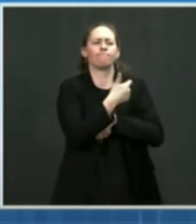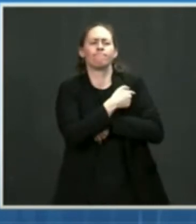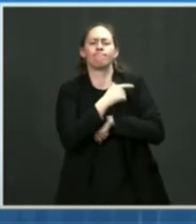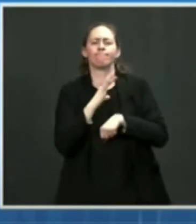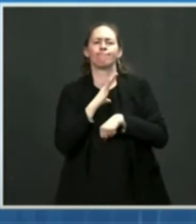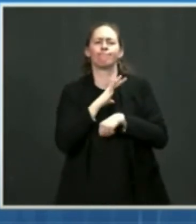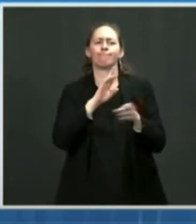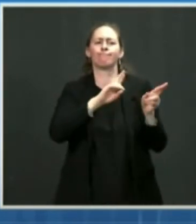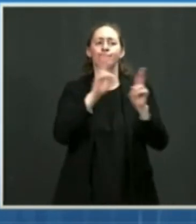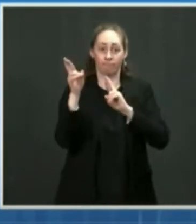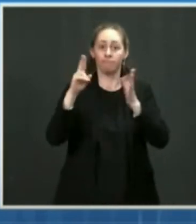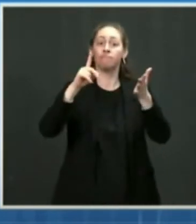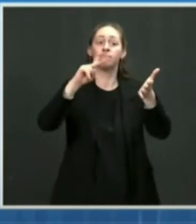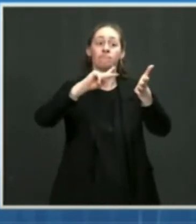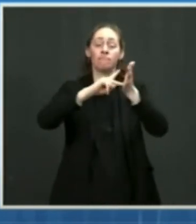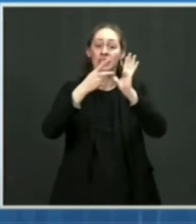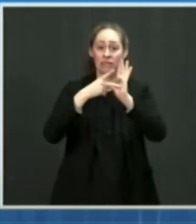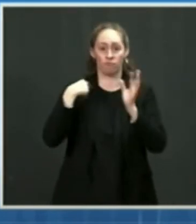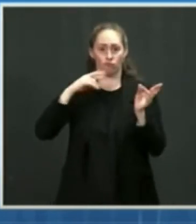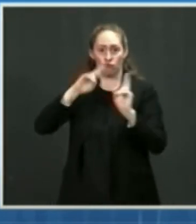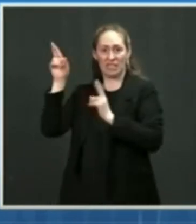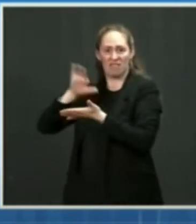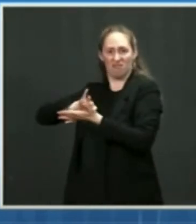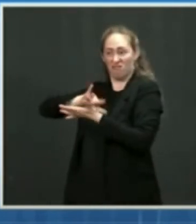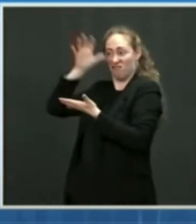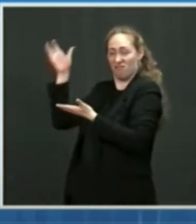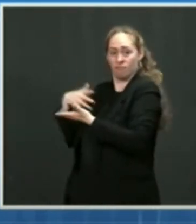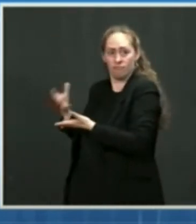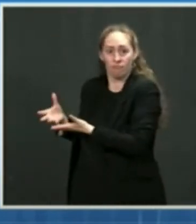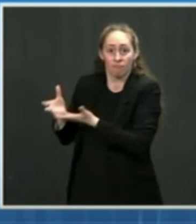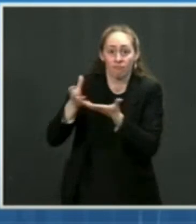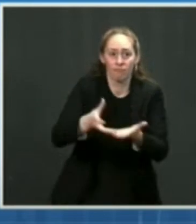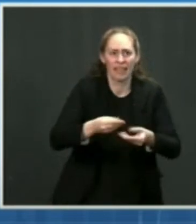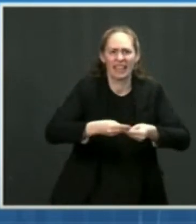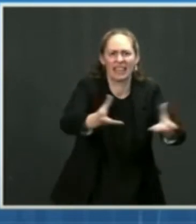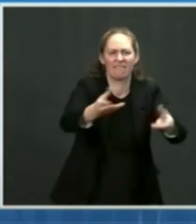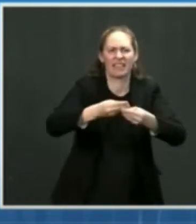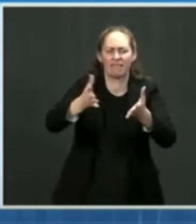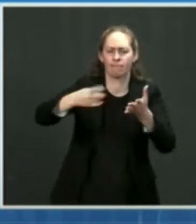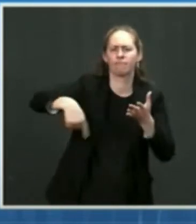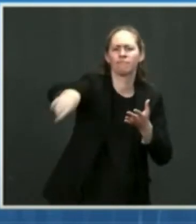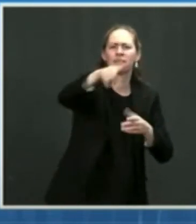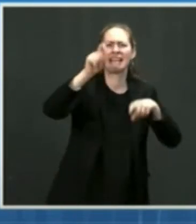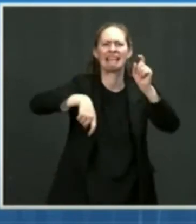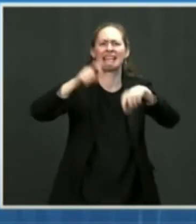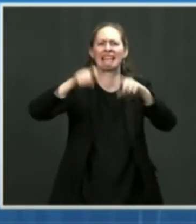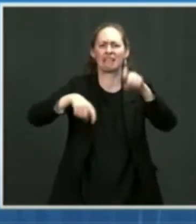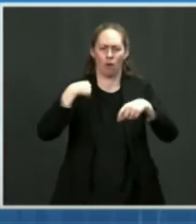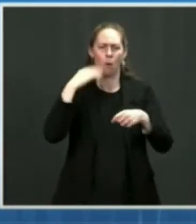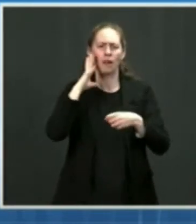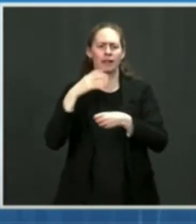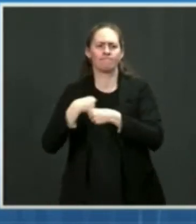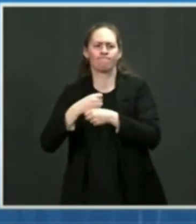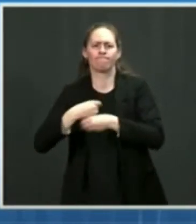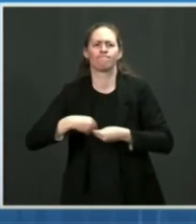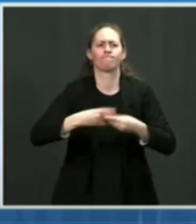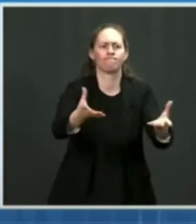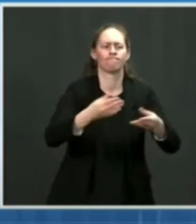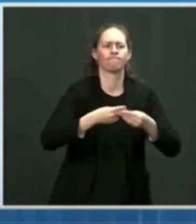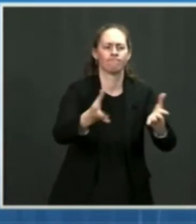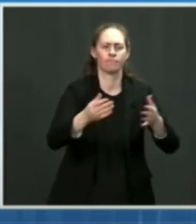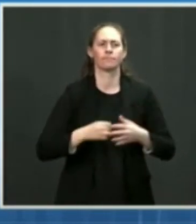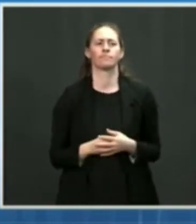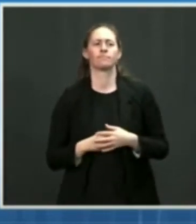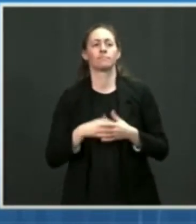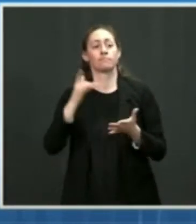them and efficiently distributing those vaccines to the places that need them. We want states to be ordering and administering